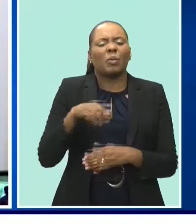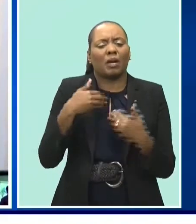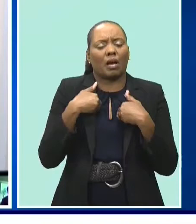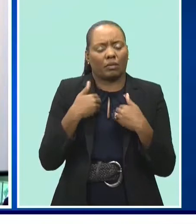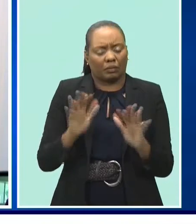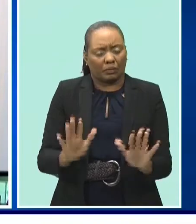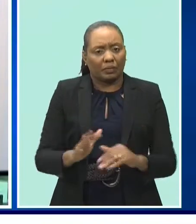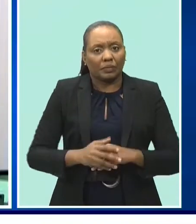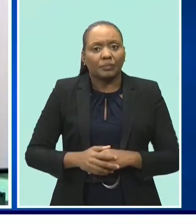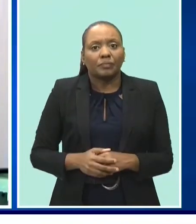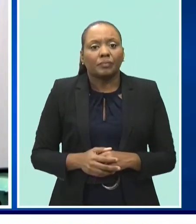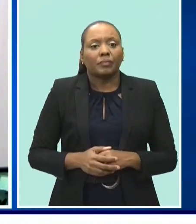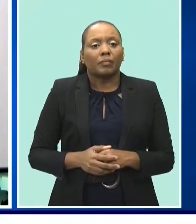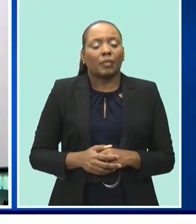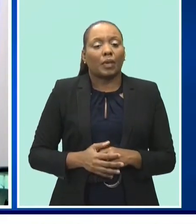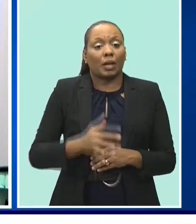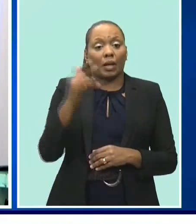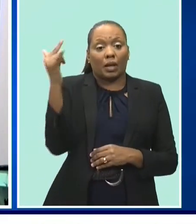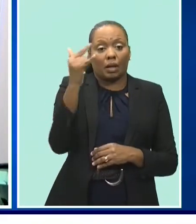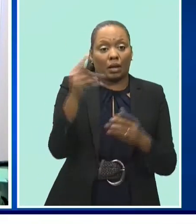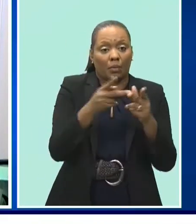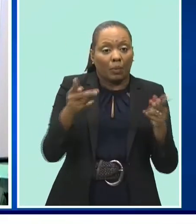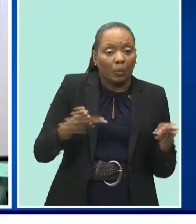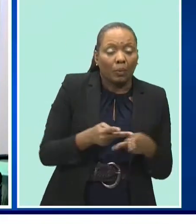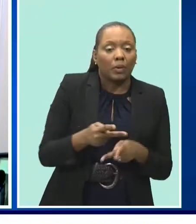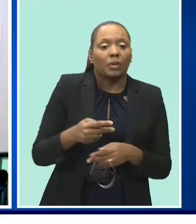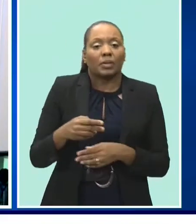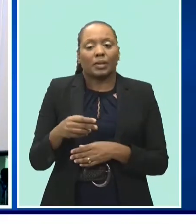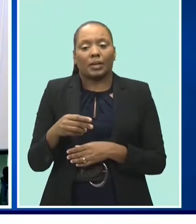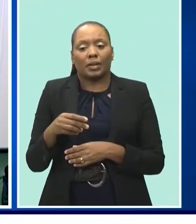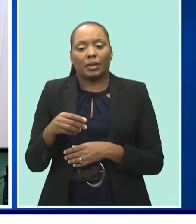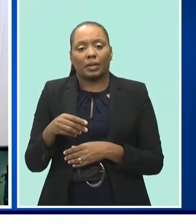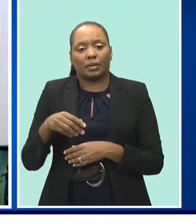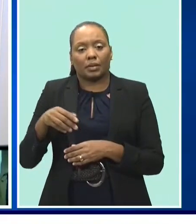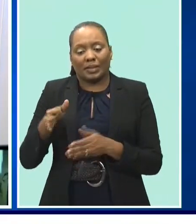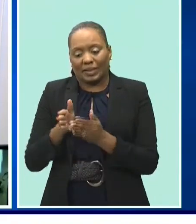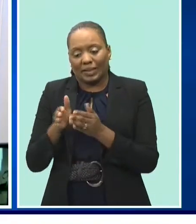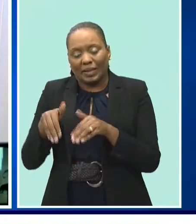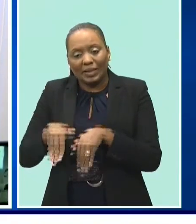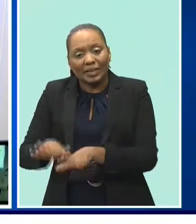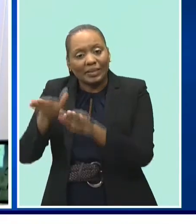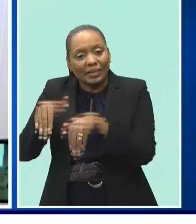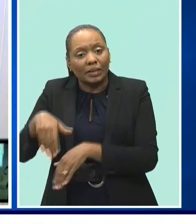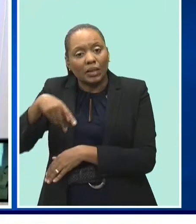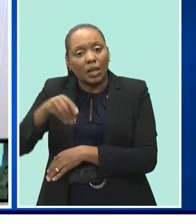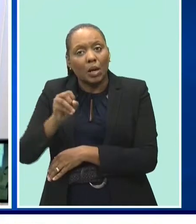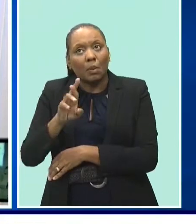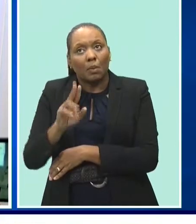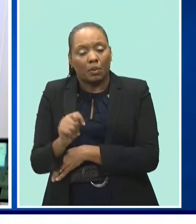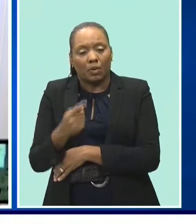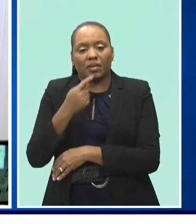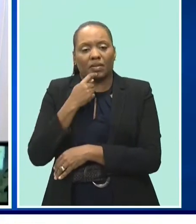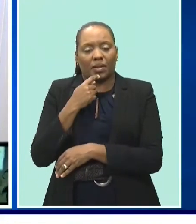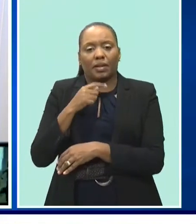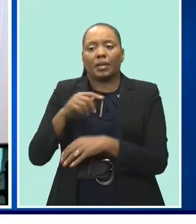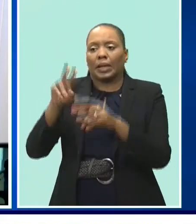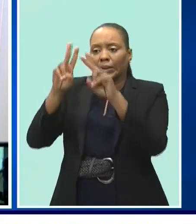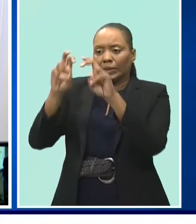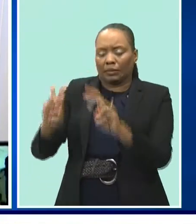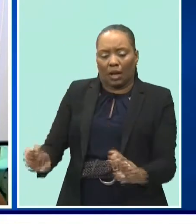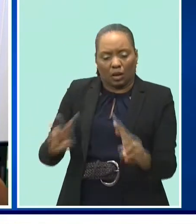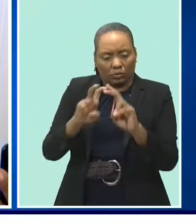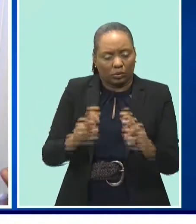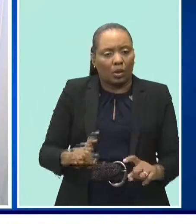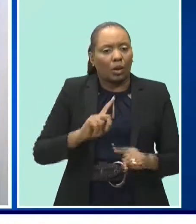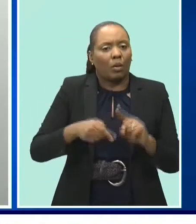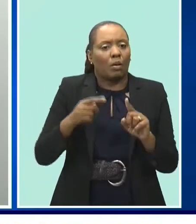ports of entry, Acting Chief Medical Officer Dr. Kenneth George says the surveillance begins as early as on the vessel on which the visitor